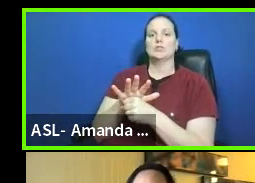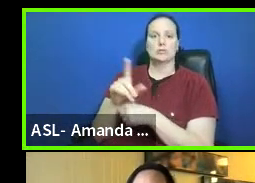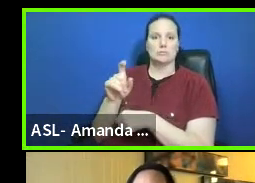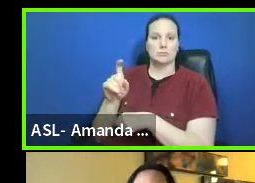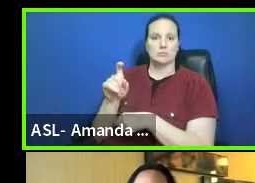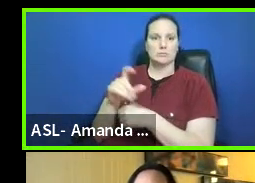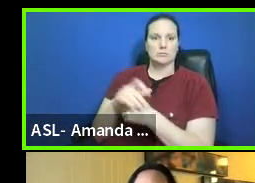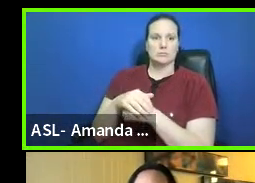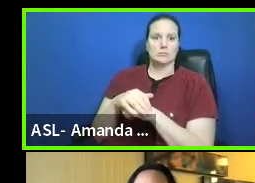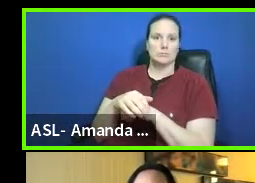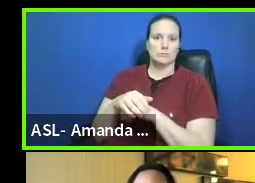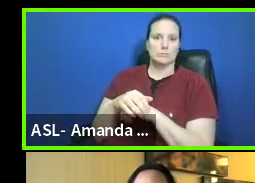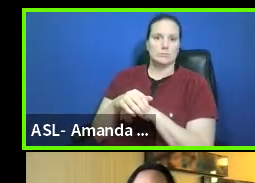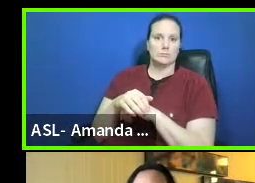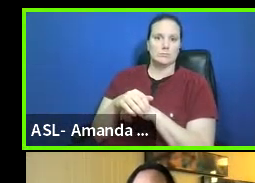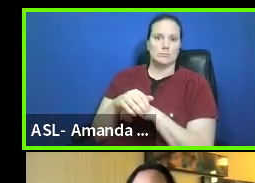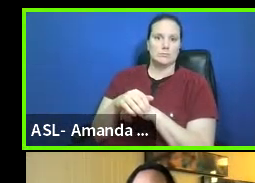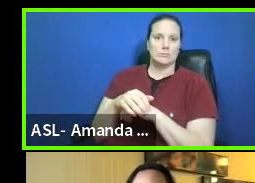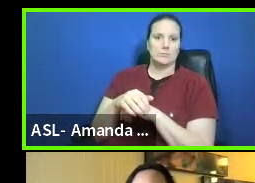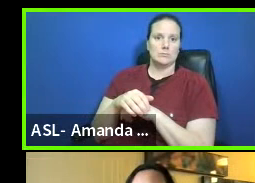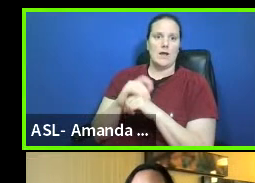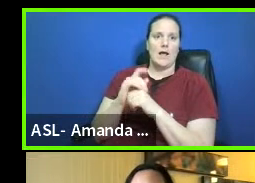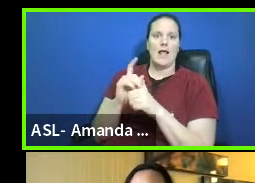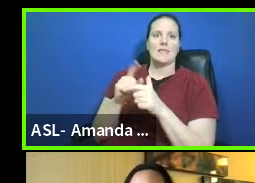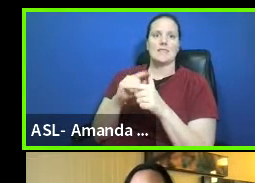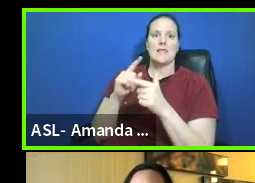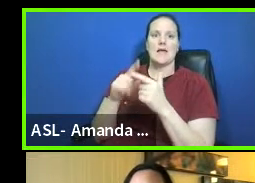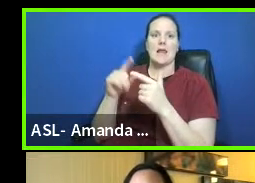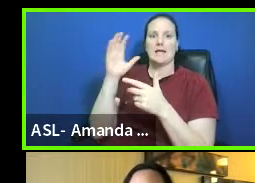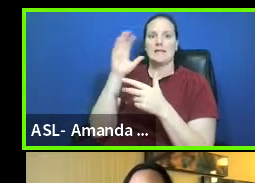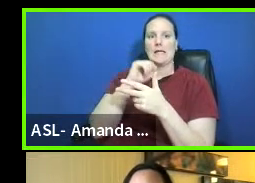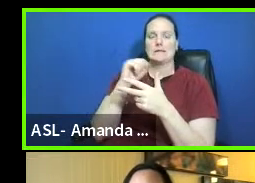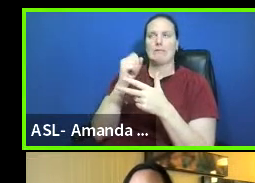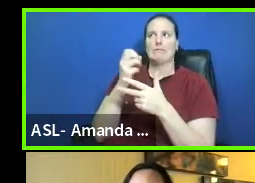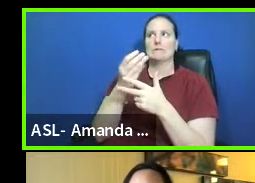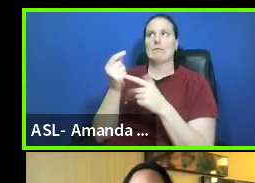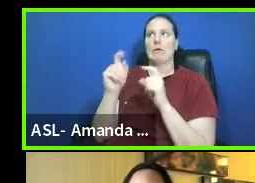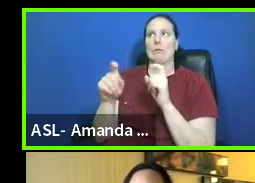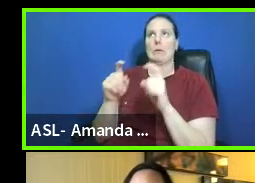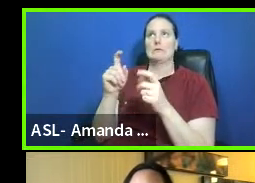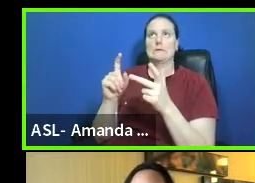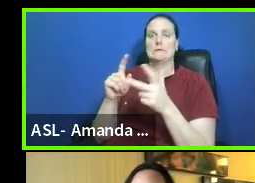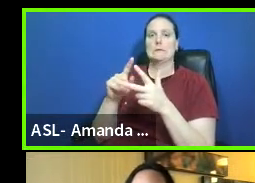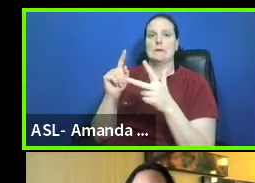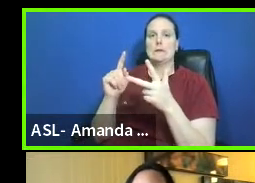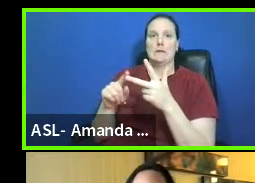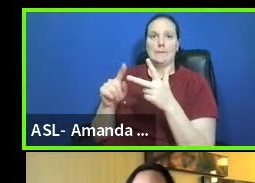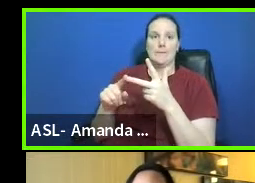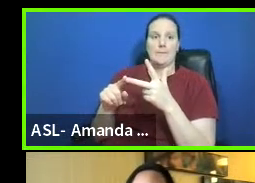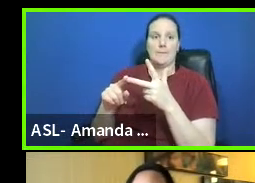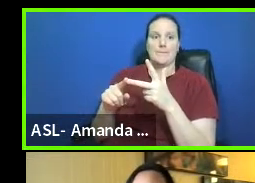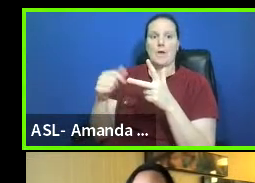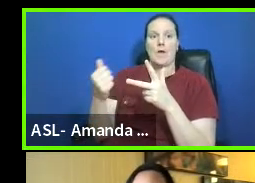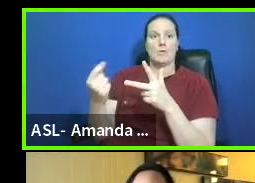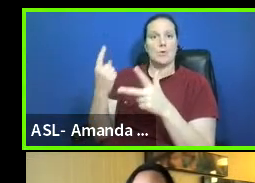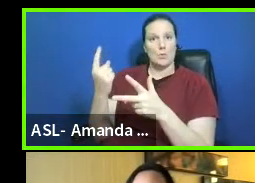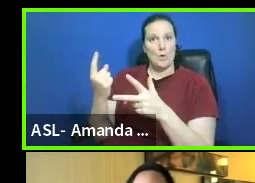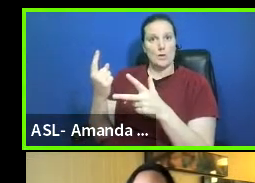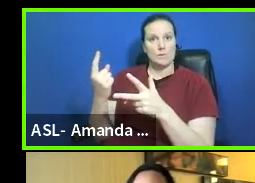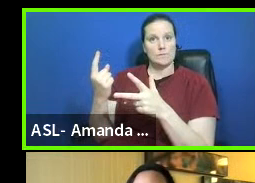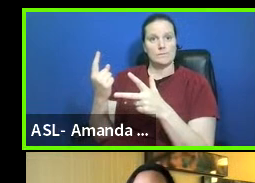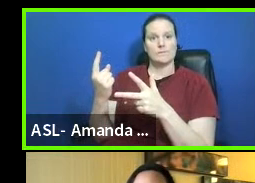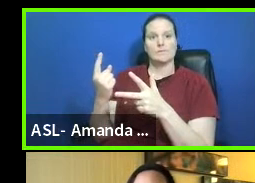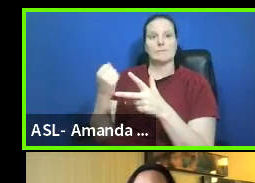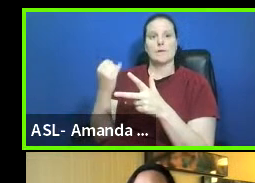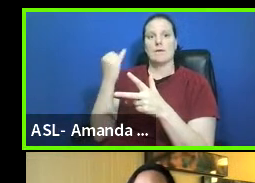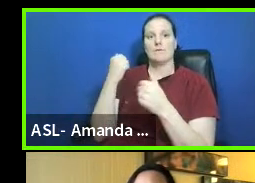And then I guess I actually have several questions. So And another one is, if